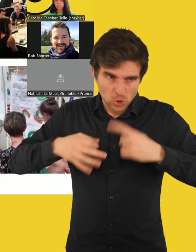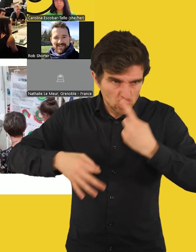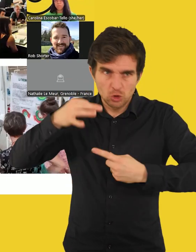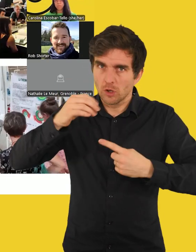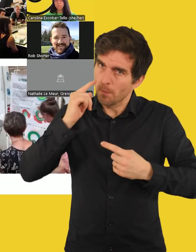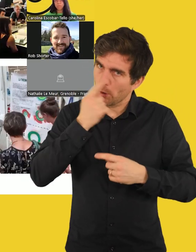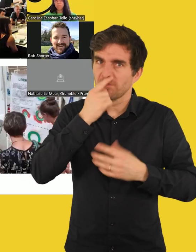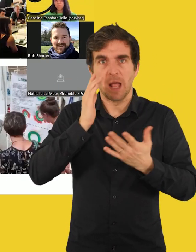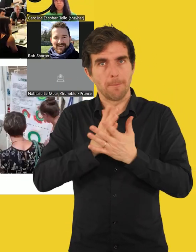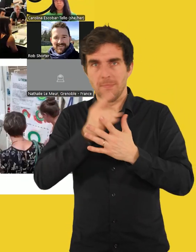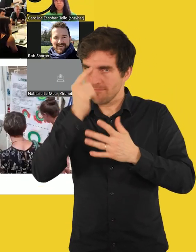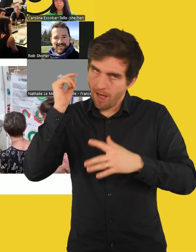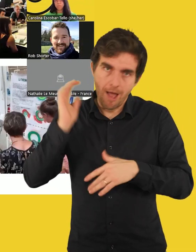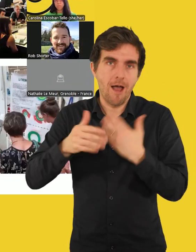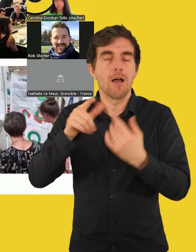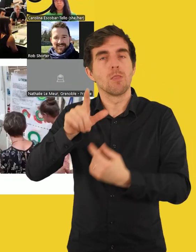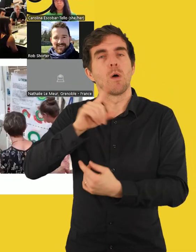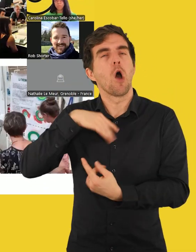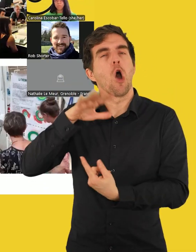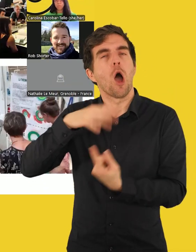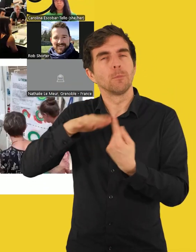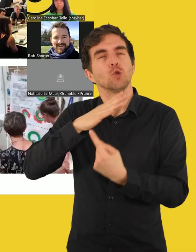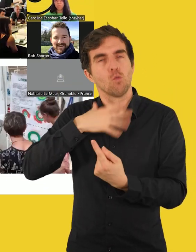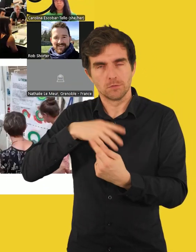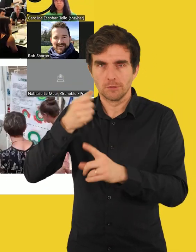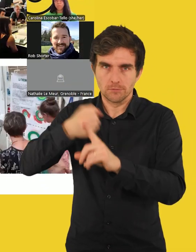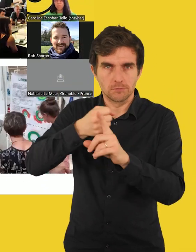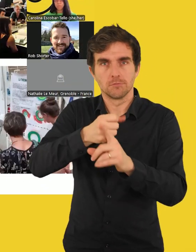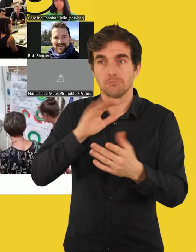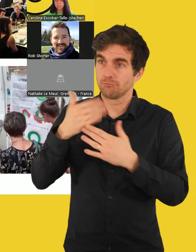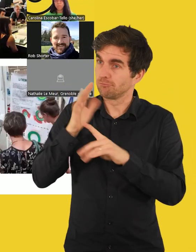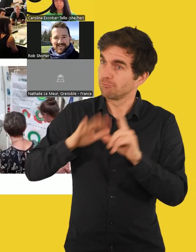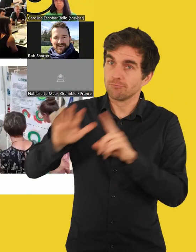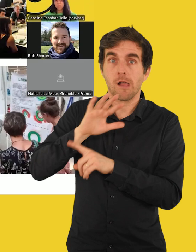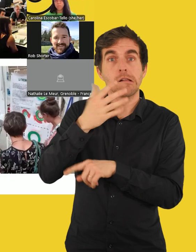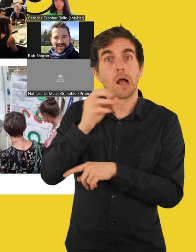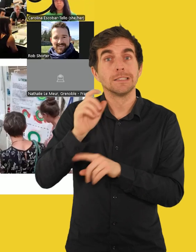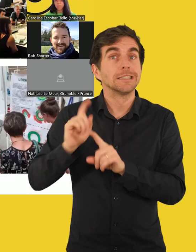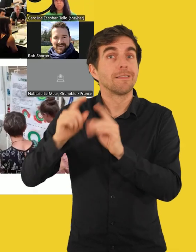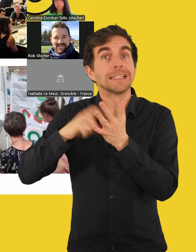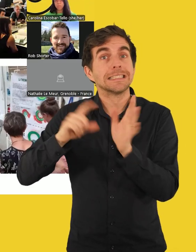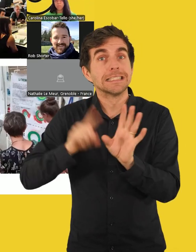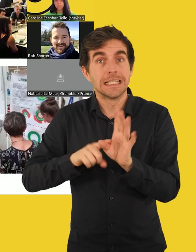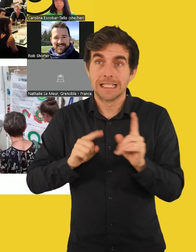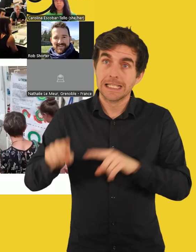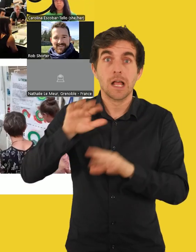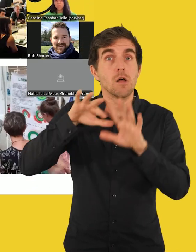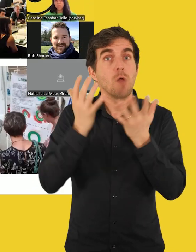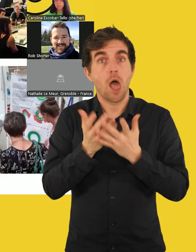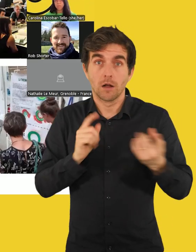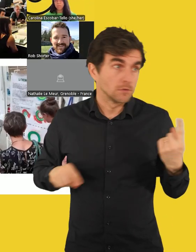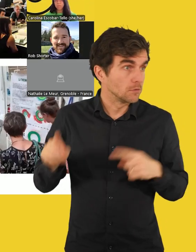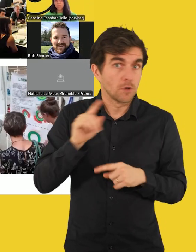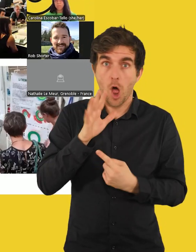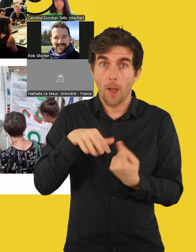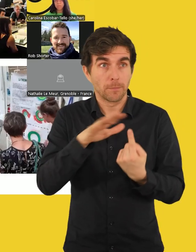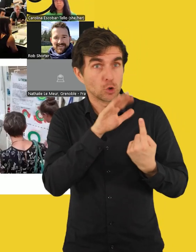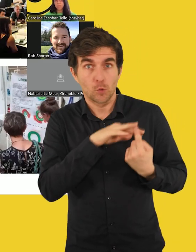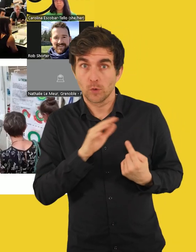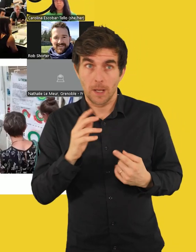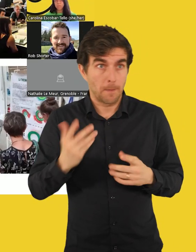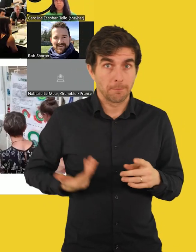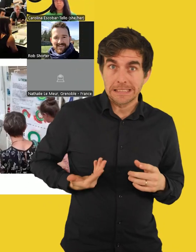of practice. And I believe that's what we as a community are doing in over 90 cities around the world, in communities,